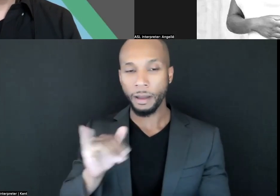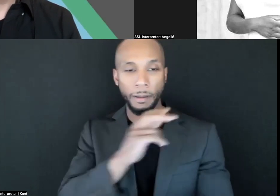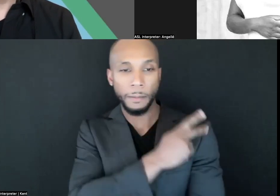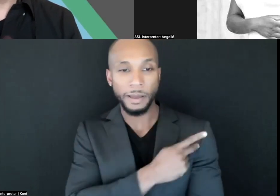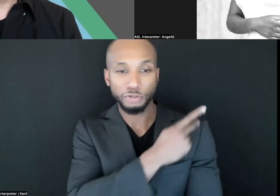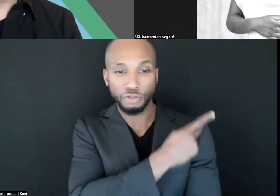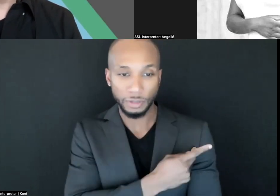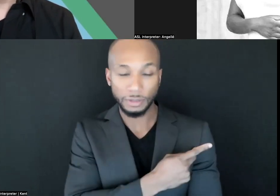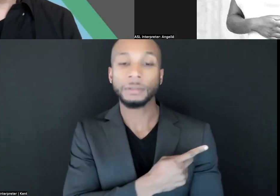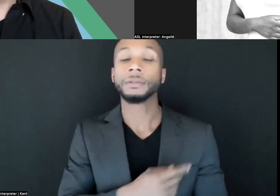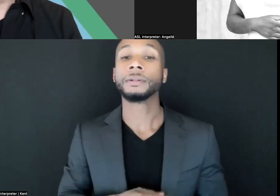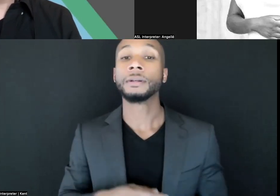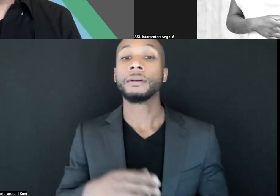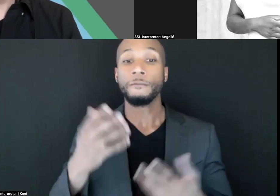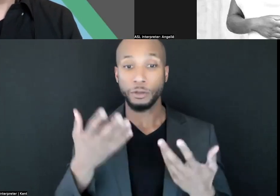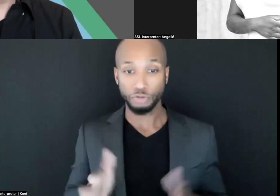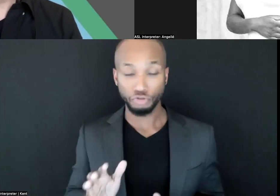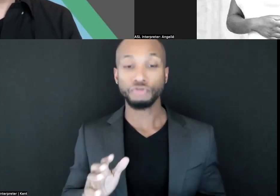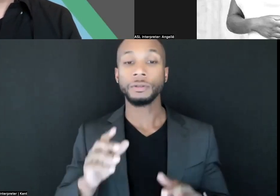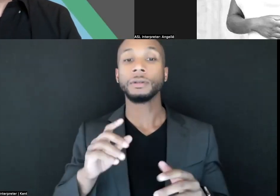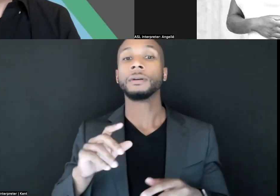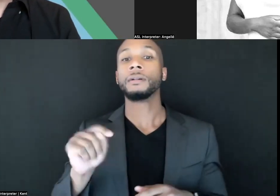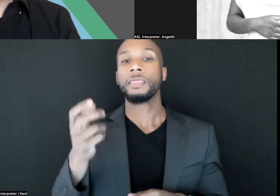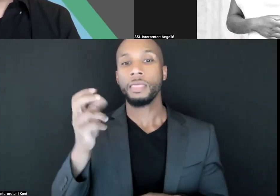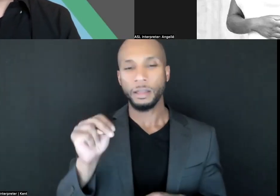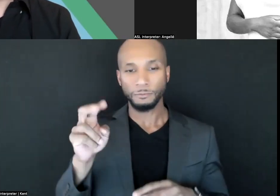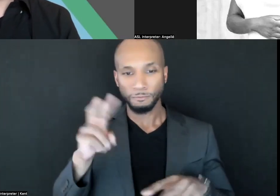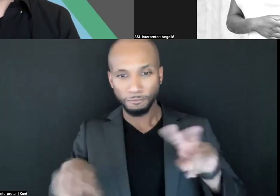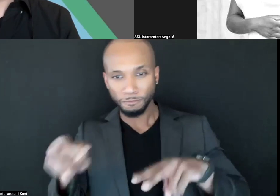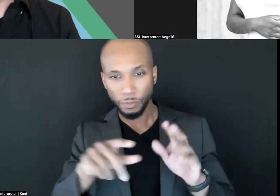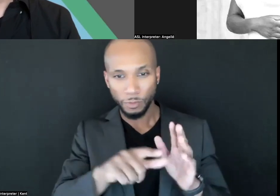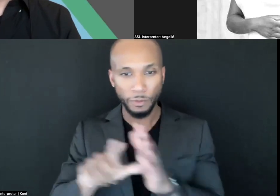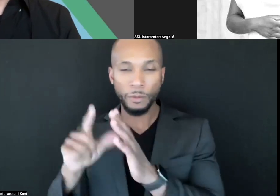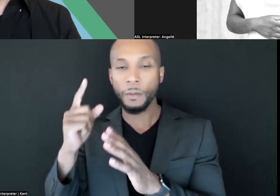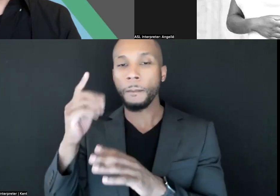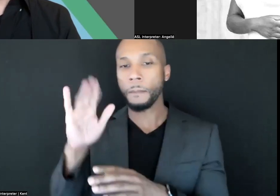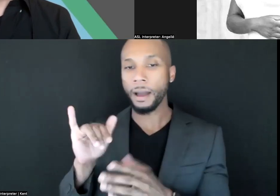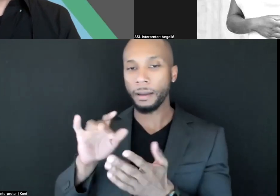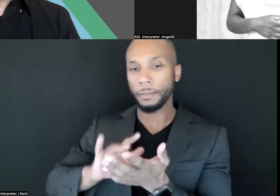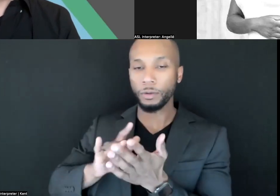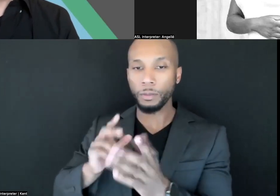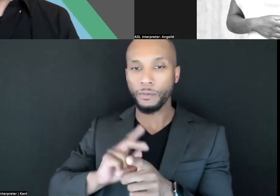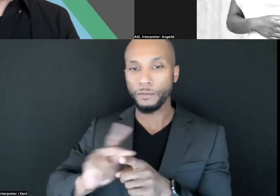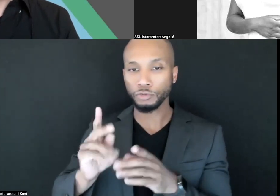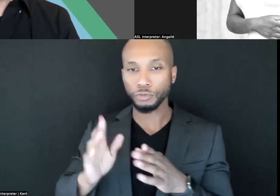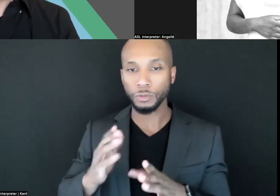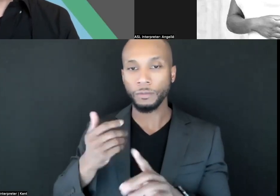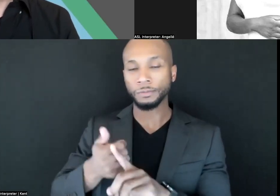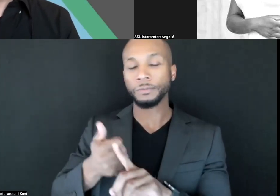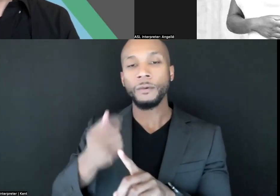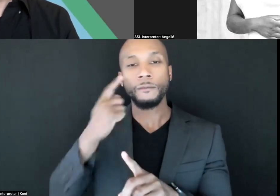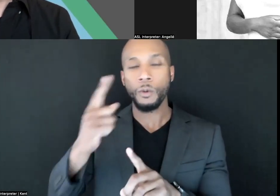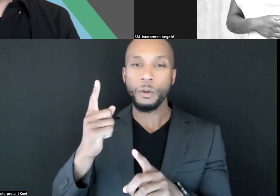and then it was reviewed by medical professionals for accuracy. But the language in the